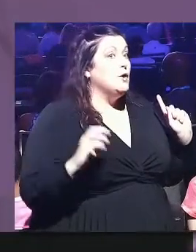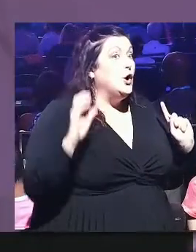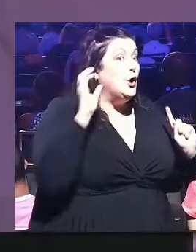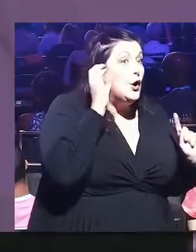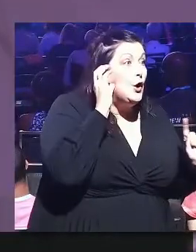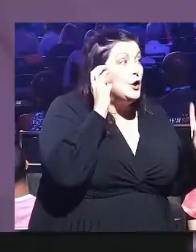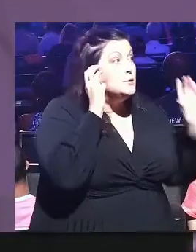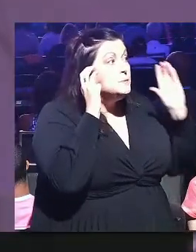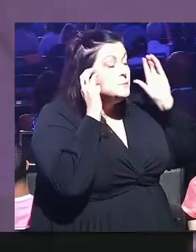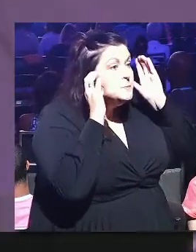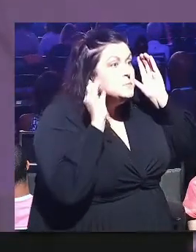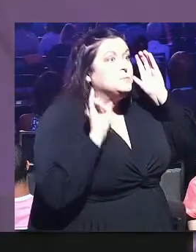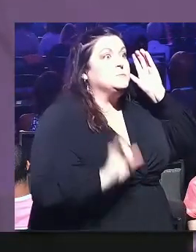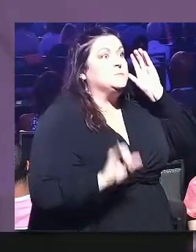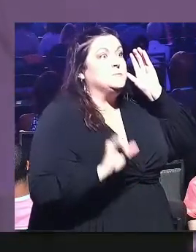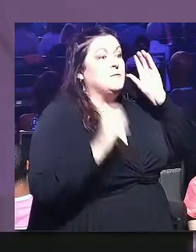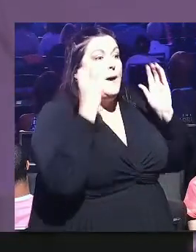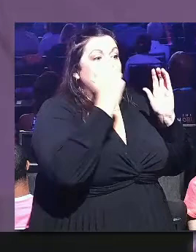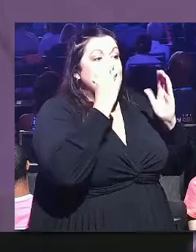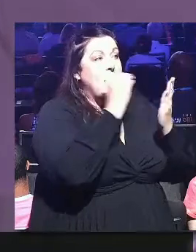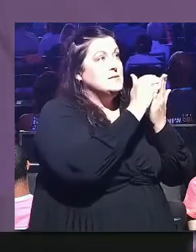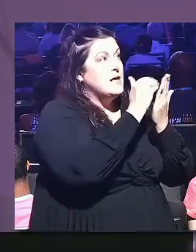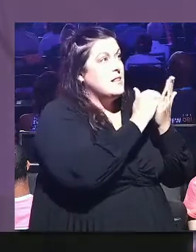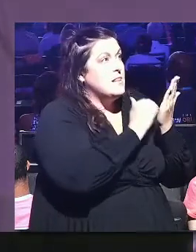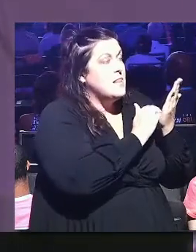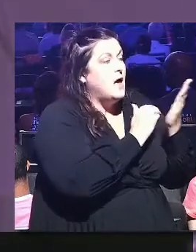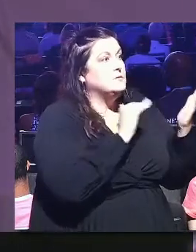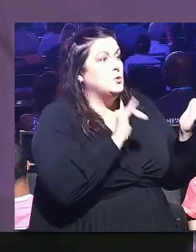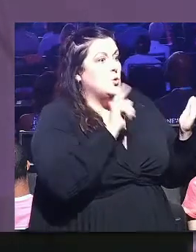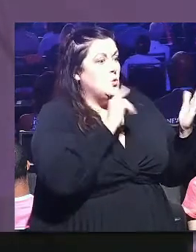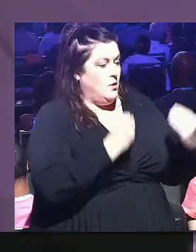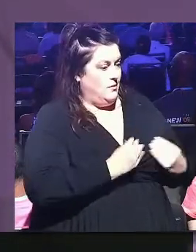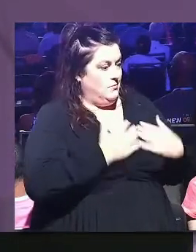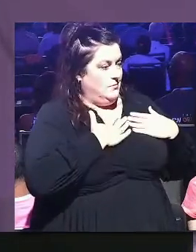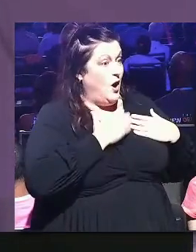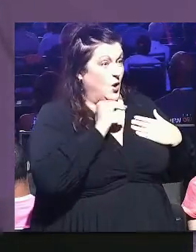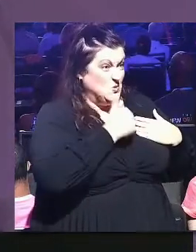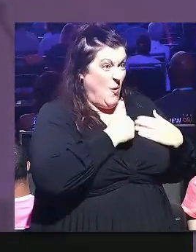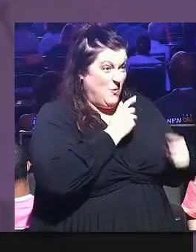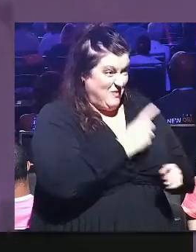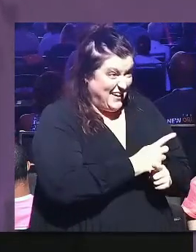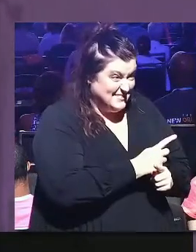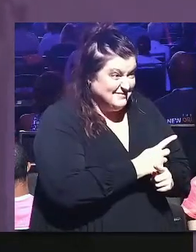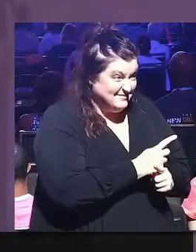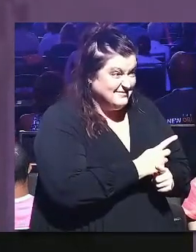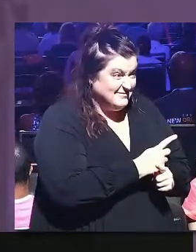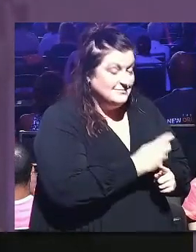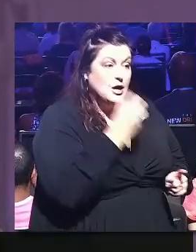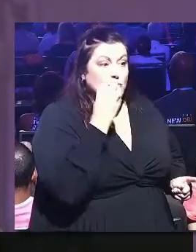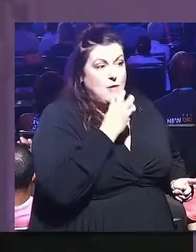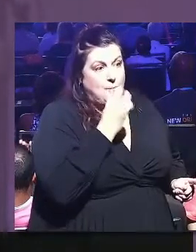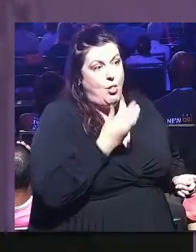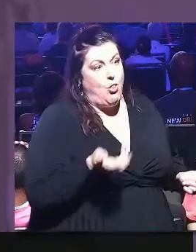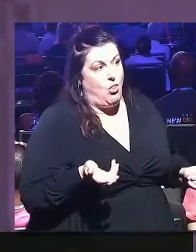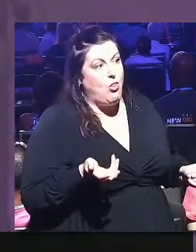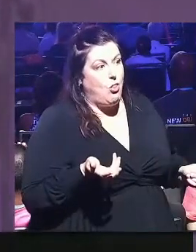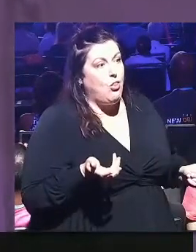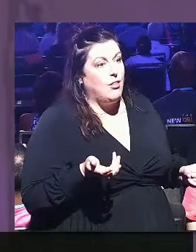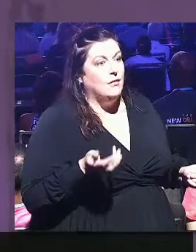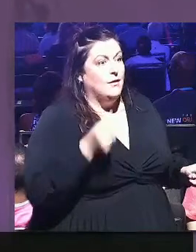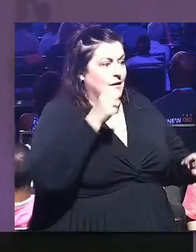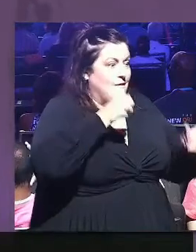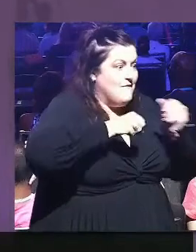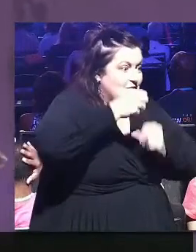some amazing lessons that have fed our souls, right? Like, it's been incredible. The